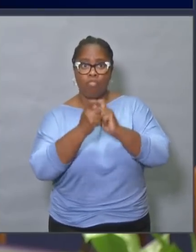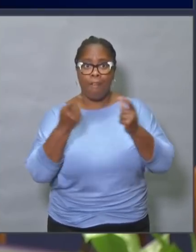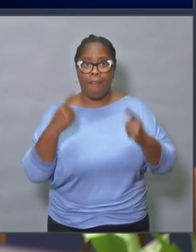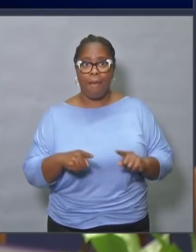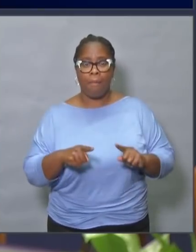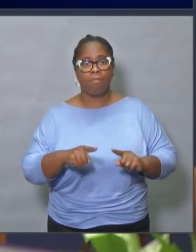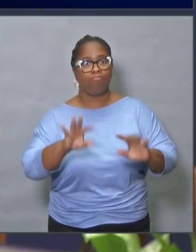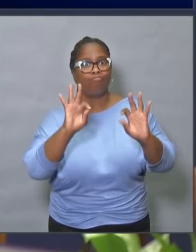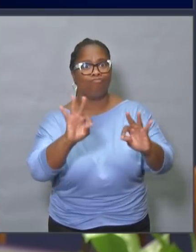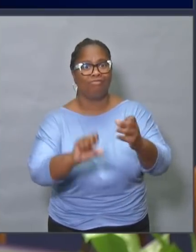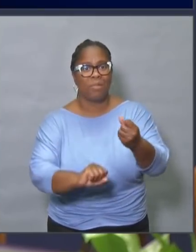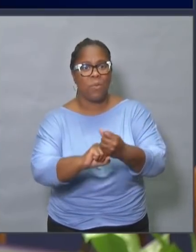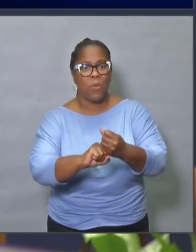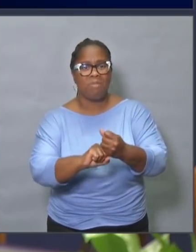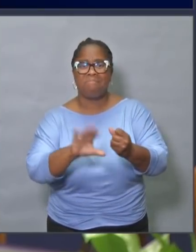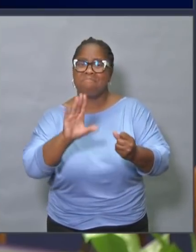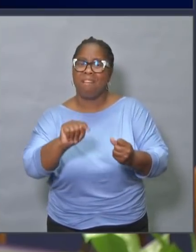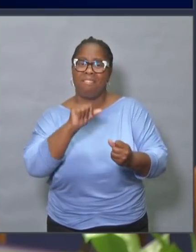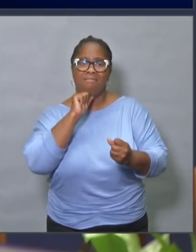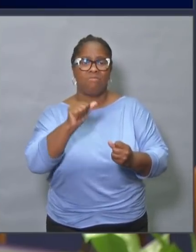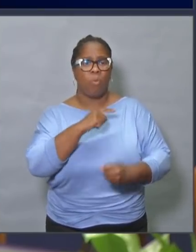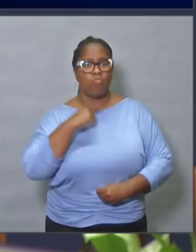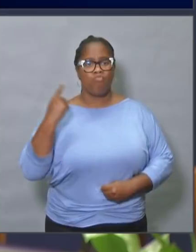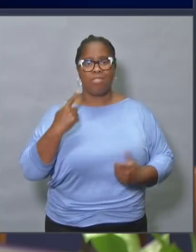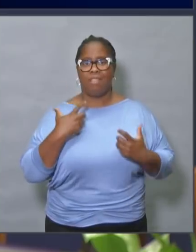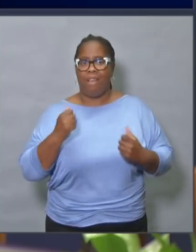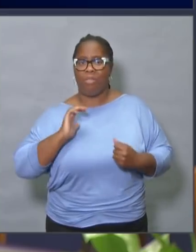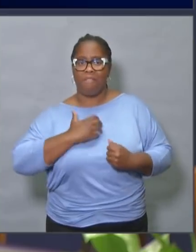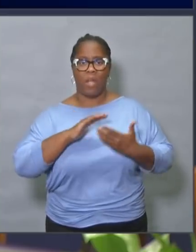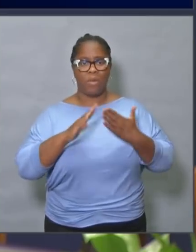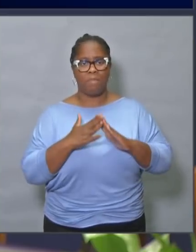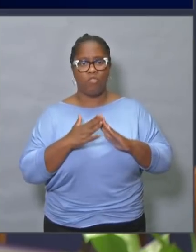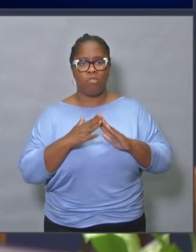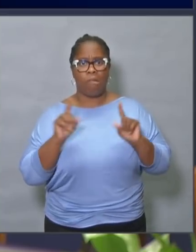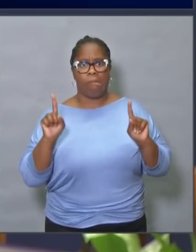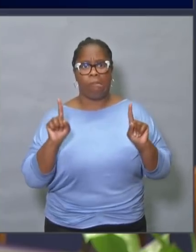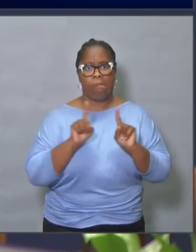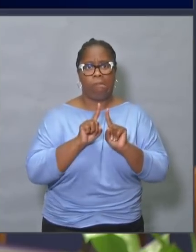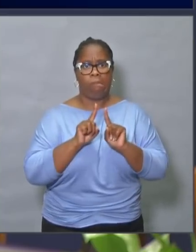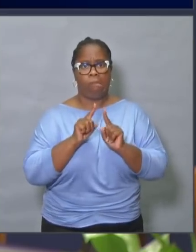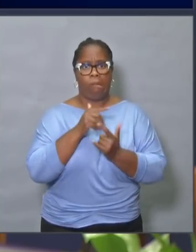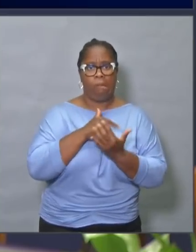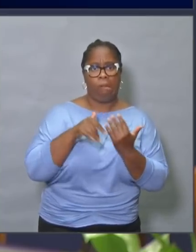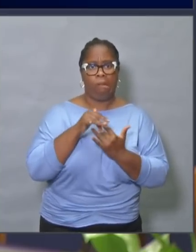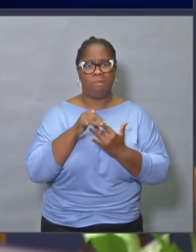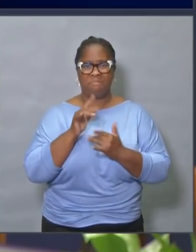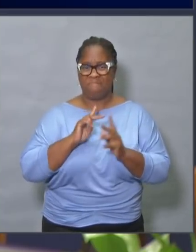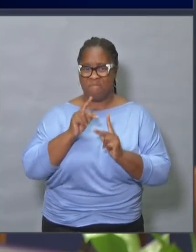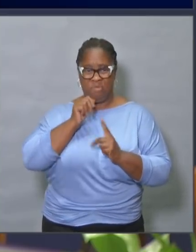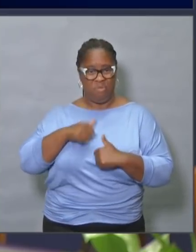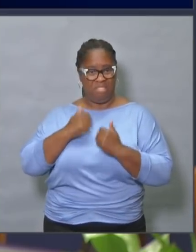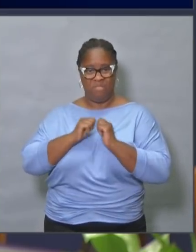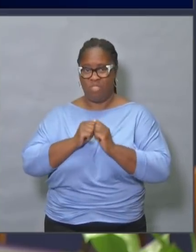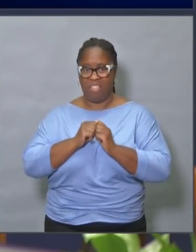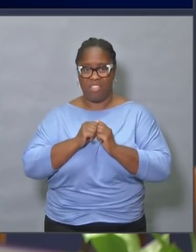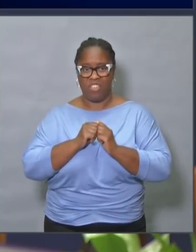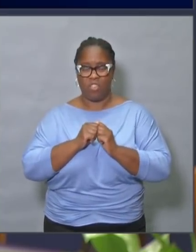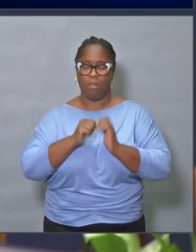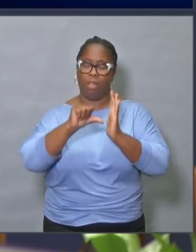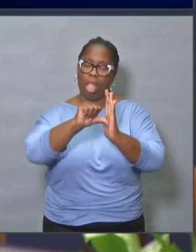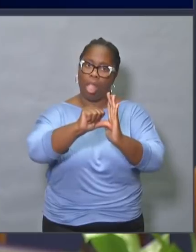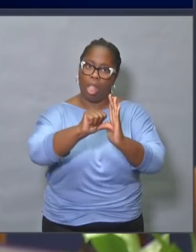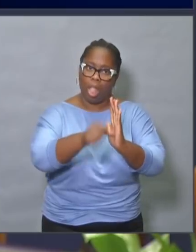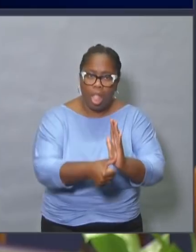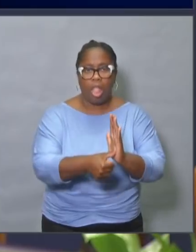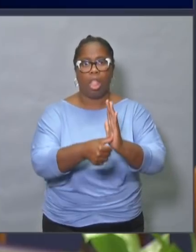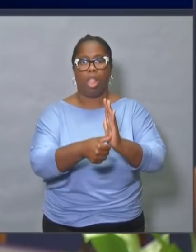not risk the health of our communities by getting too close to the people that you do not live with. We cannot stress enough